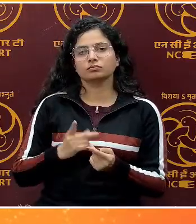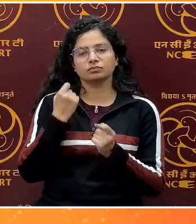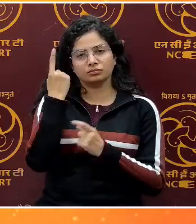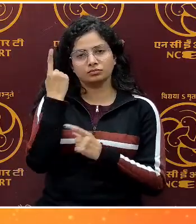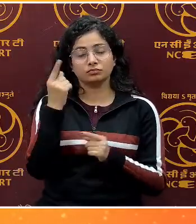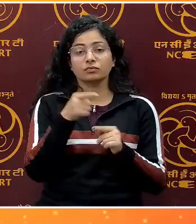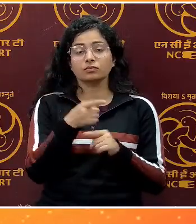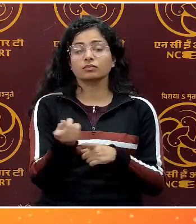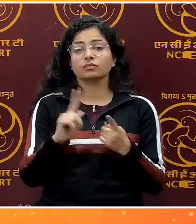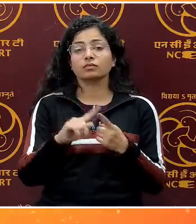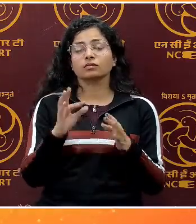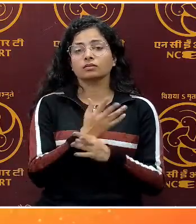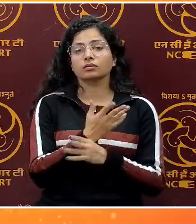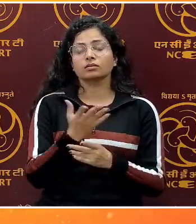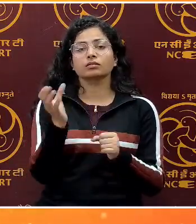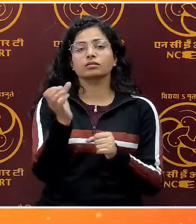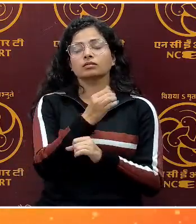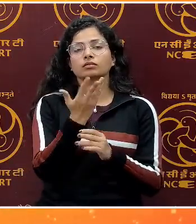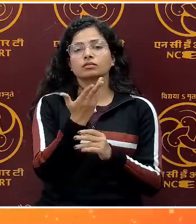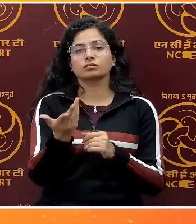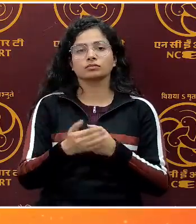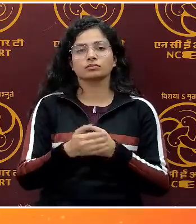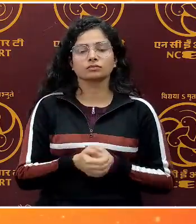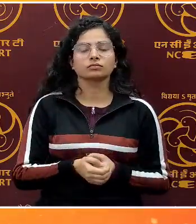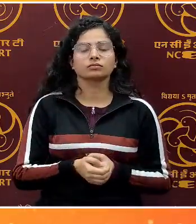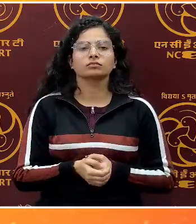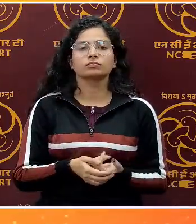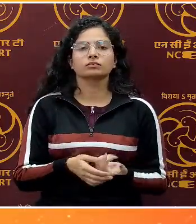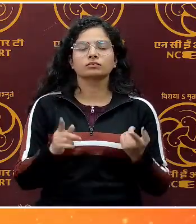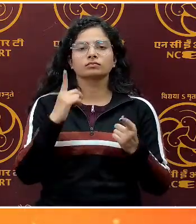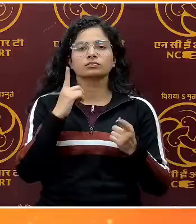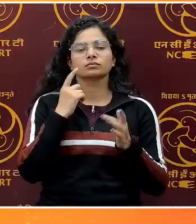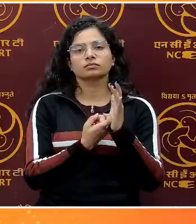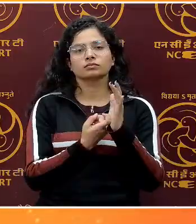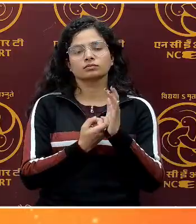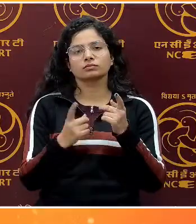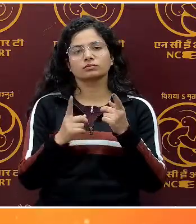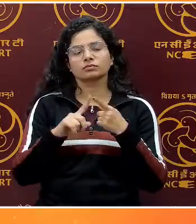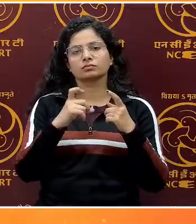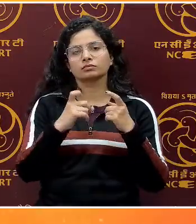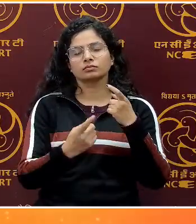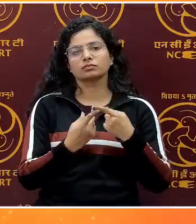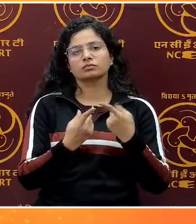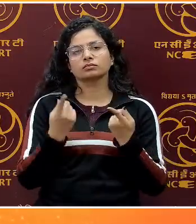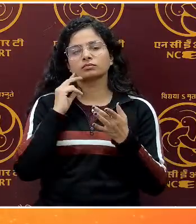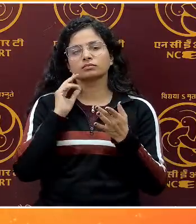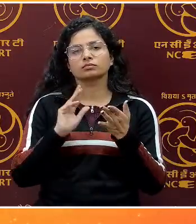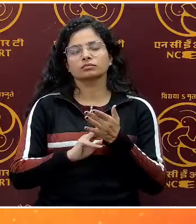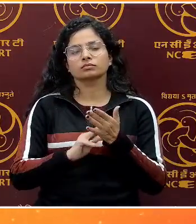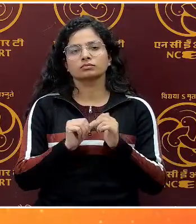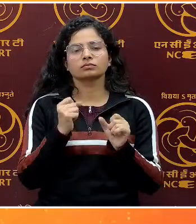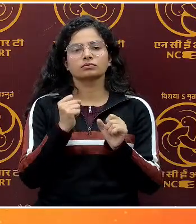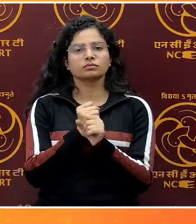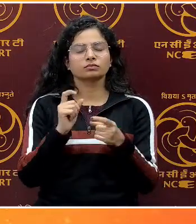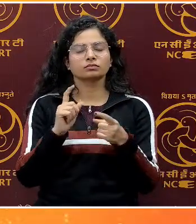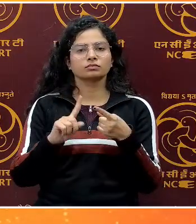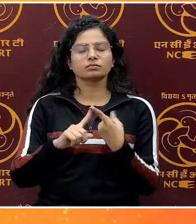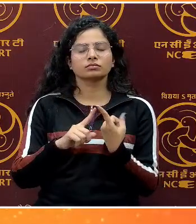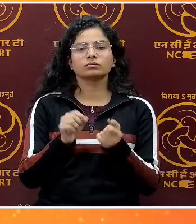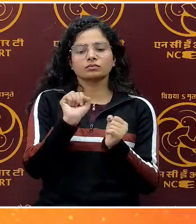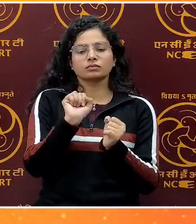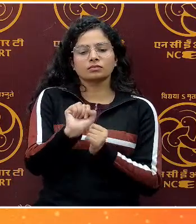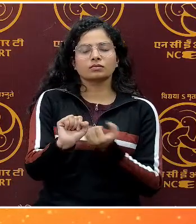this case, what we'll get the erect image, right? Right. And next is what? The size is